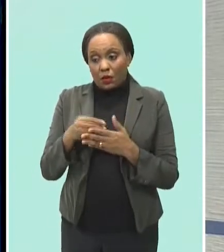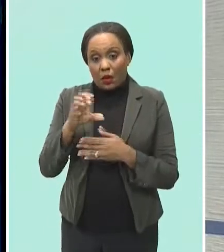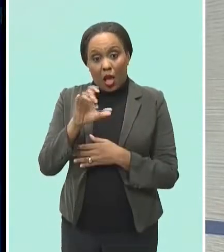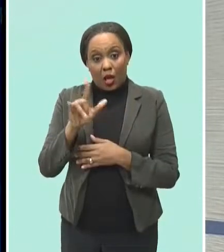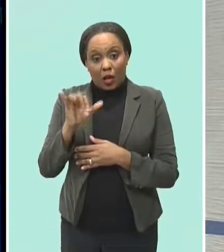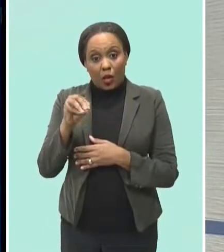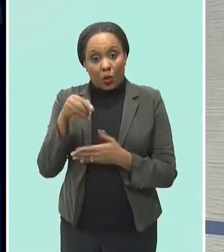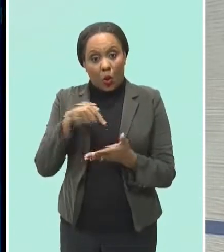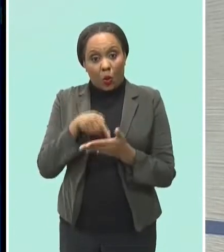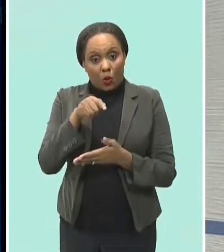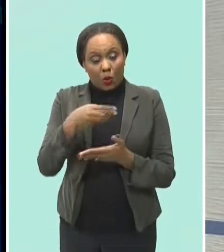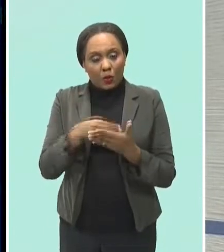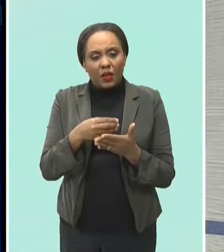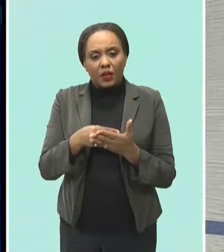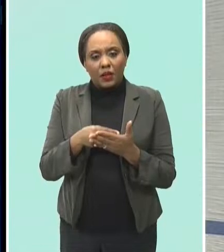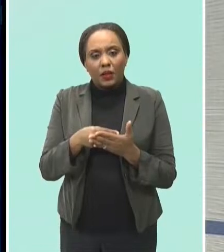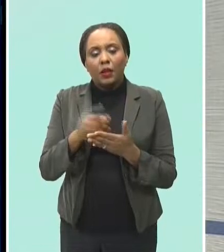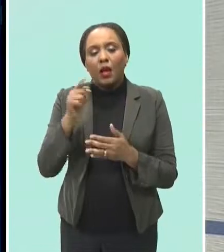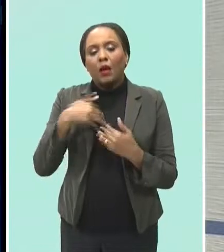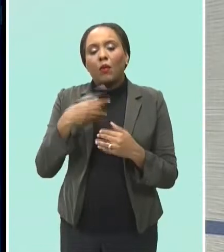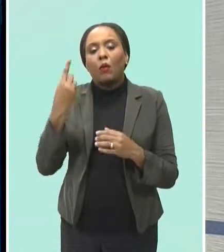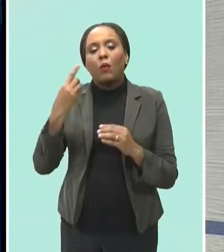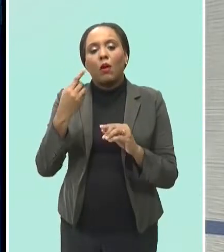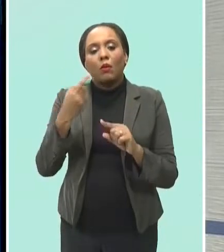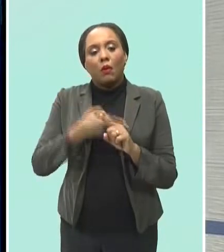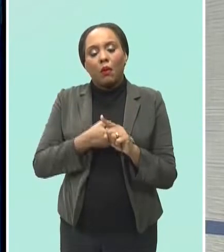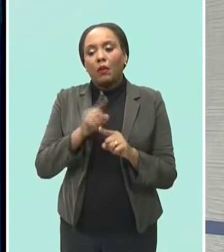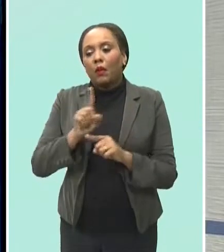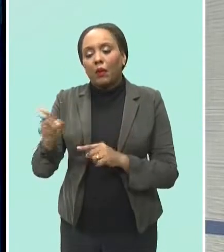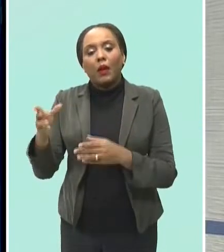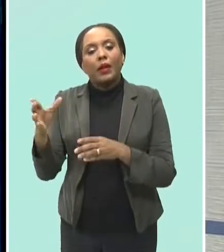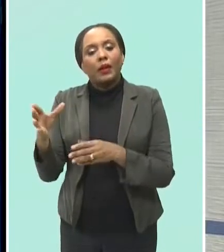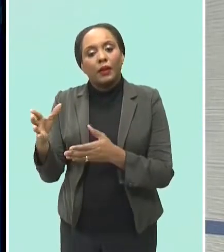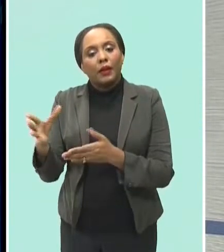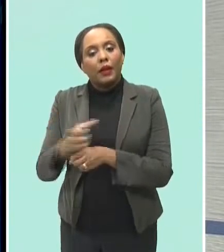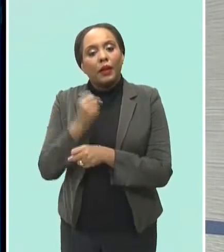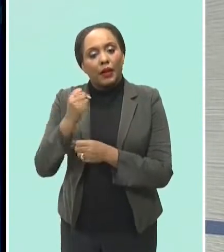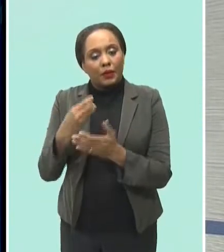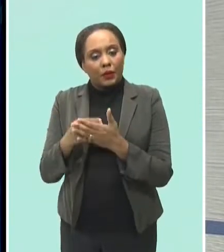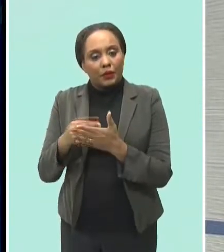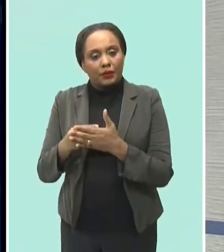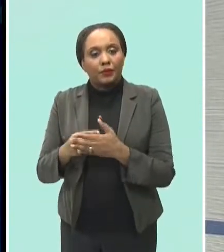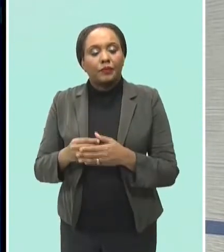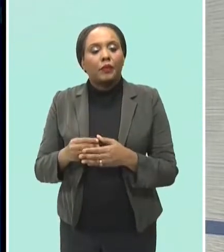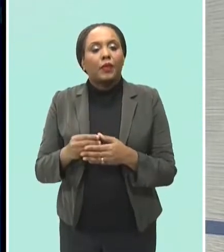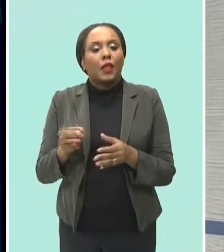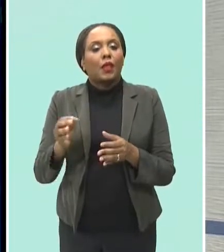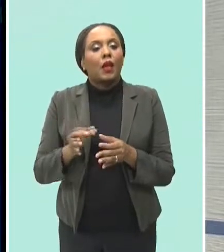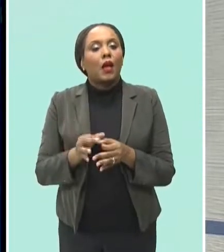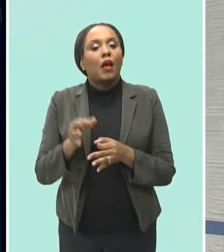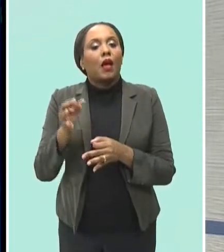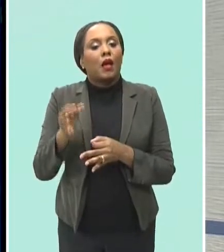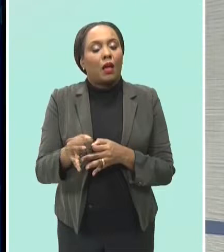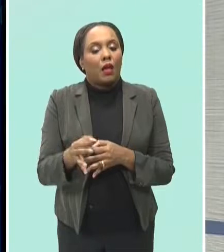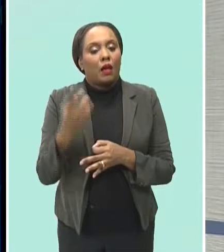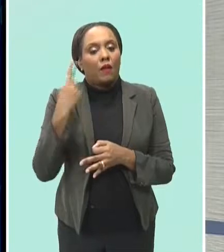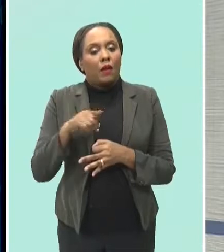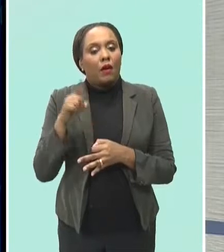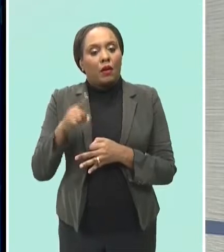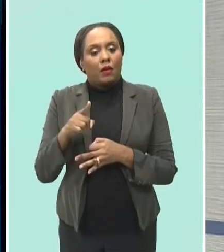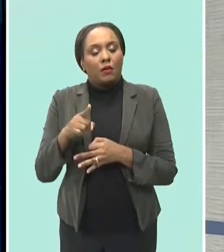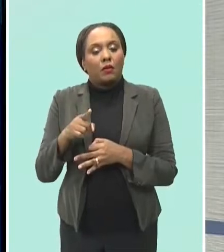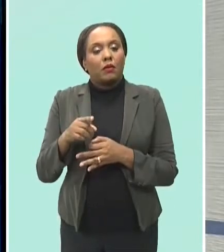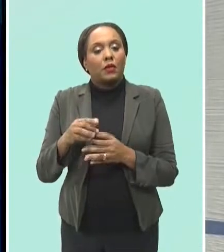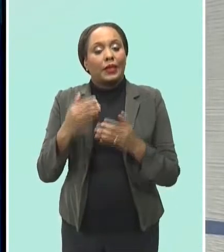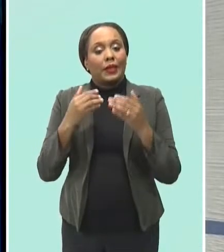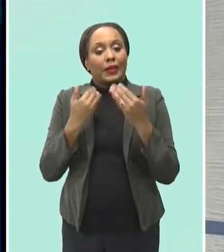Resolution Life, the company which took over Cleco's portfolio, has extended the timeline for the distribution of settlements to policyholders from